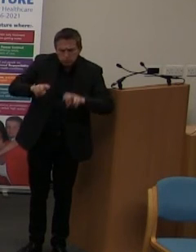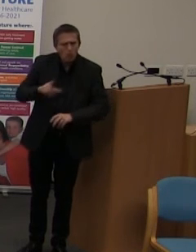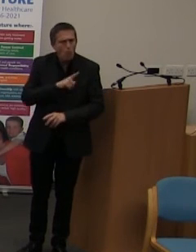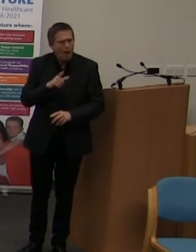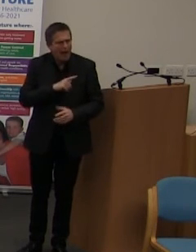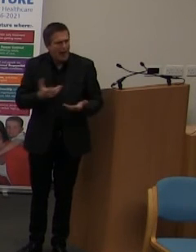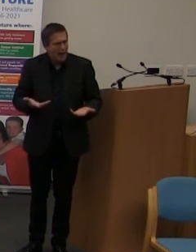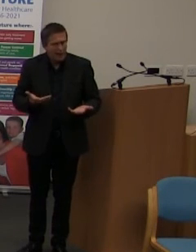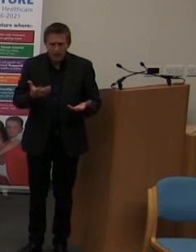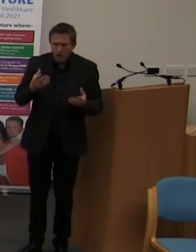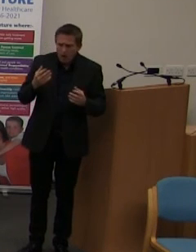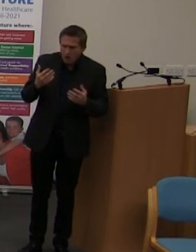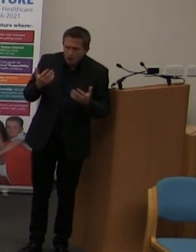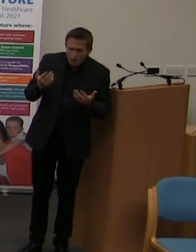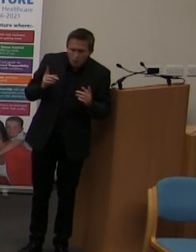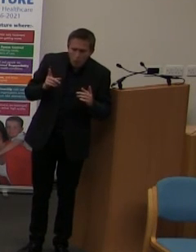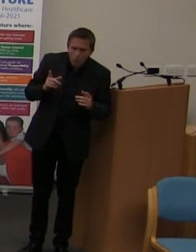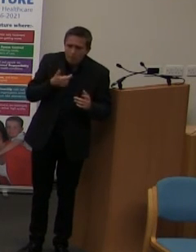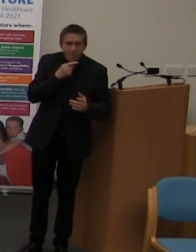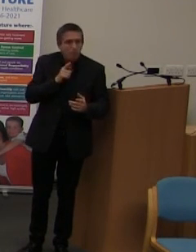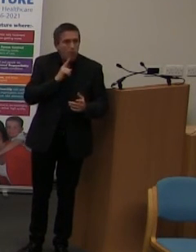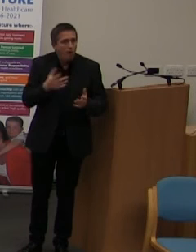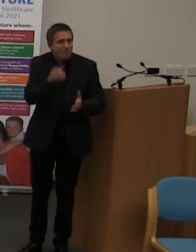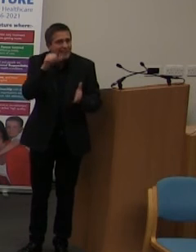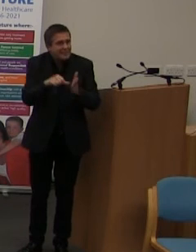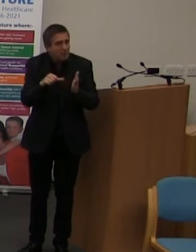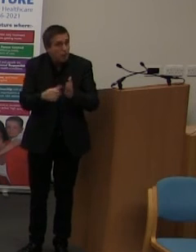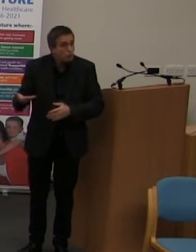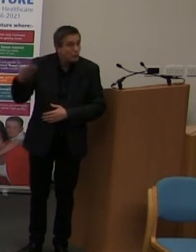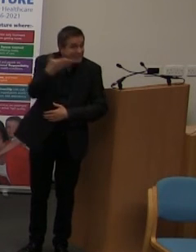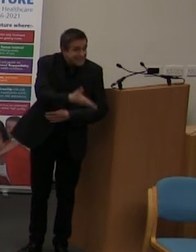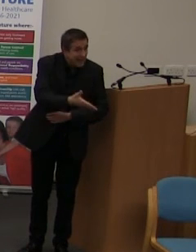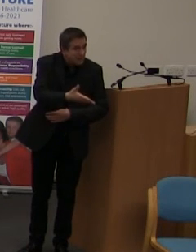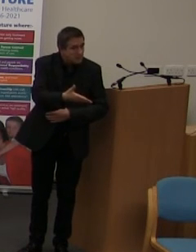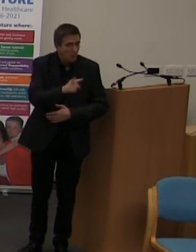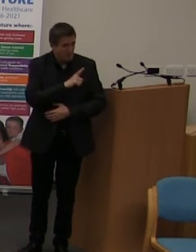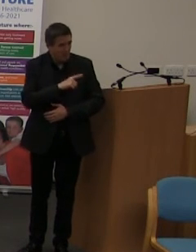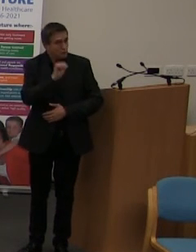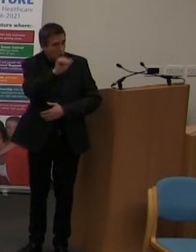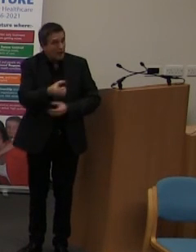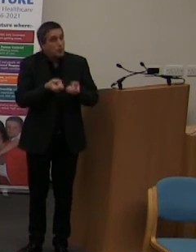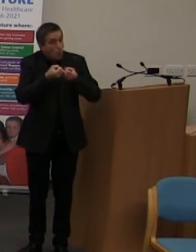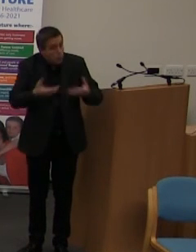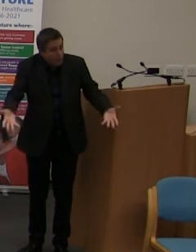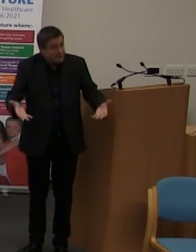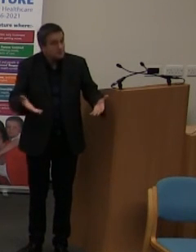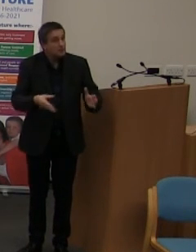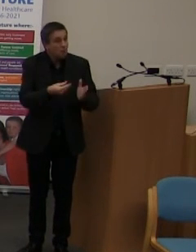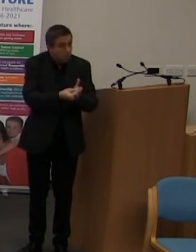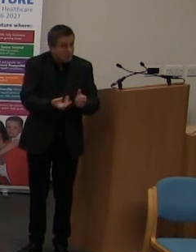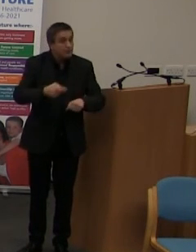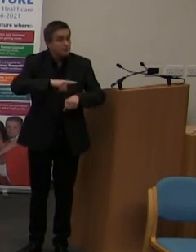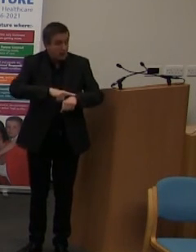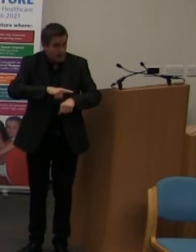something that our service is doing that actually is making it not easy for people to access? Because it is a waste of resource. And while we are trying to